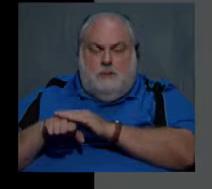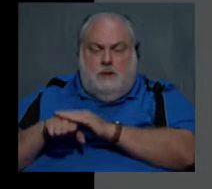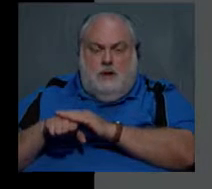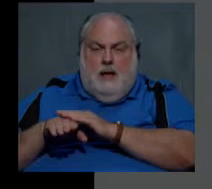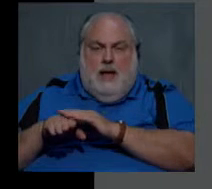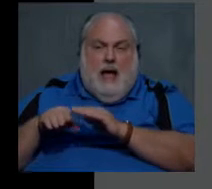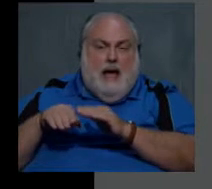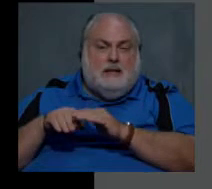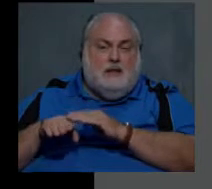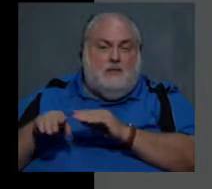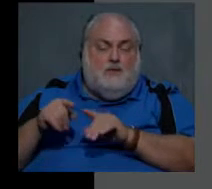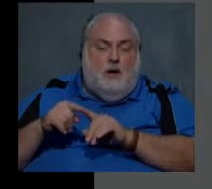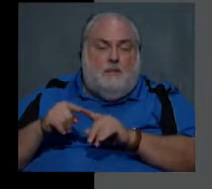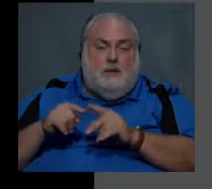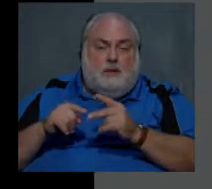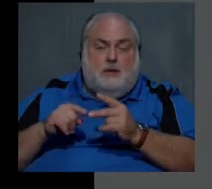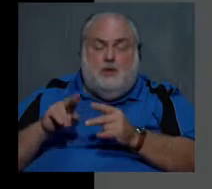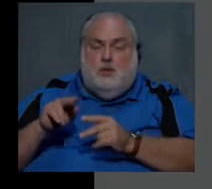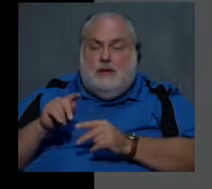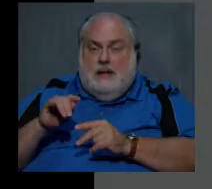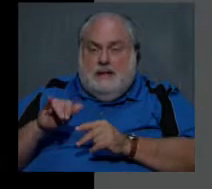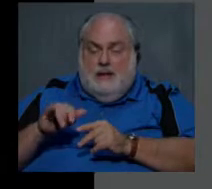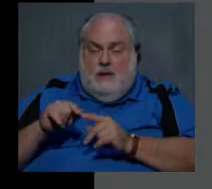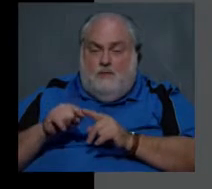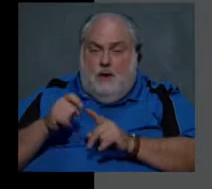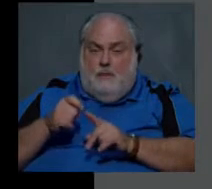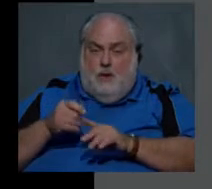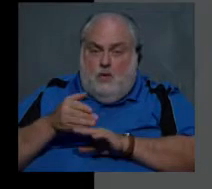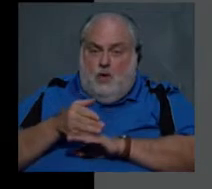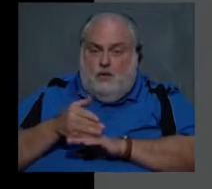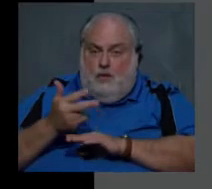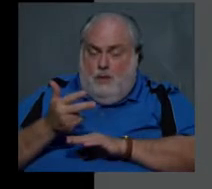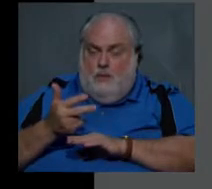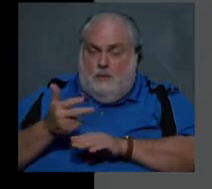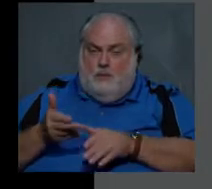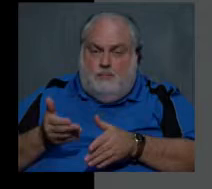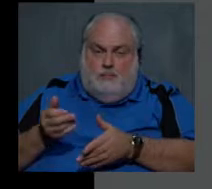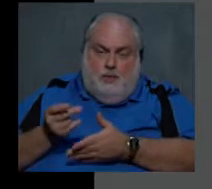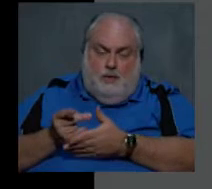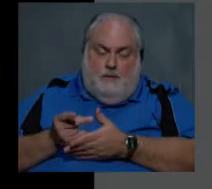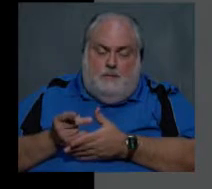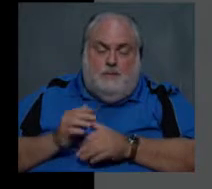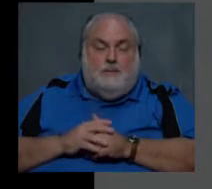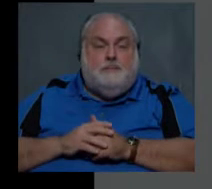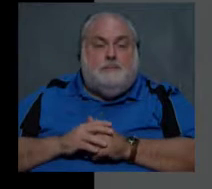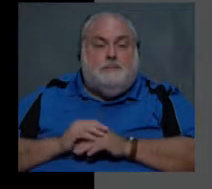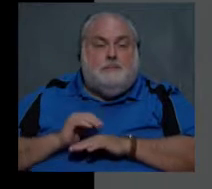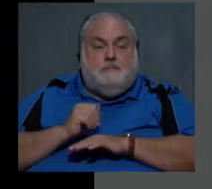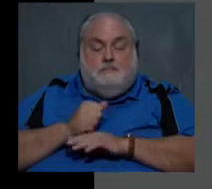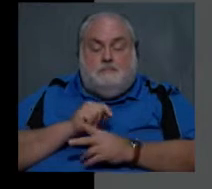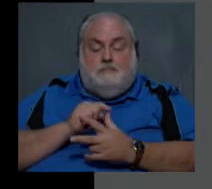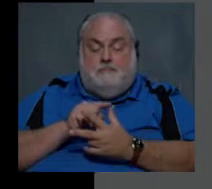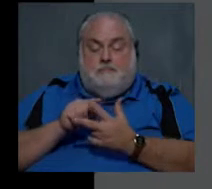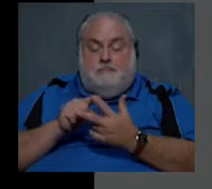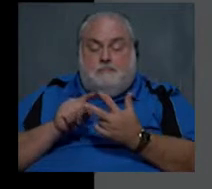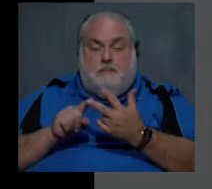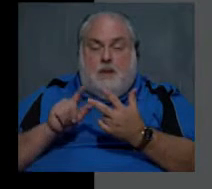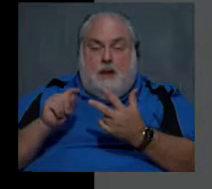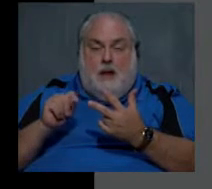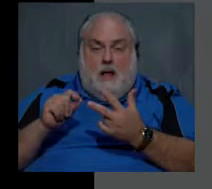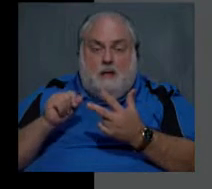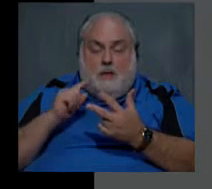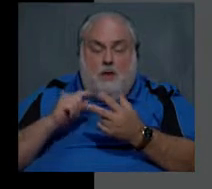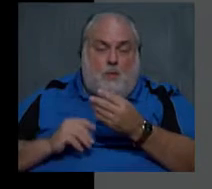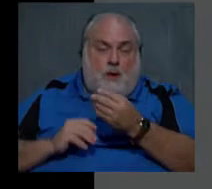Lot 2 to provide access and utilities to the lot was approved. The current request is to allow the creation of 3 additional lots in one